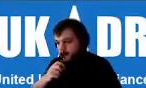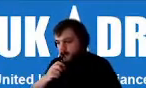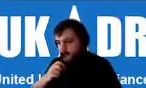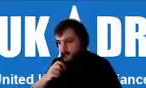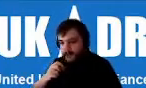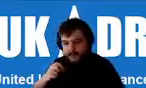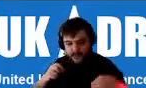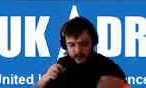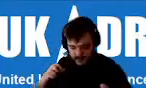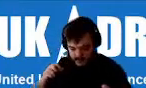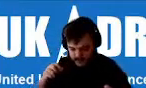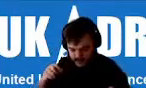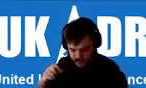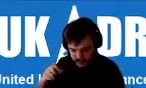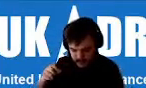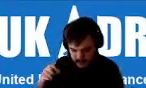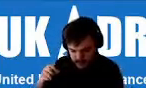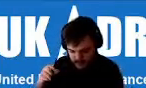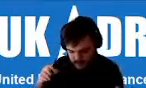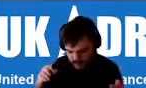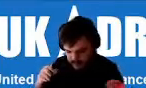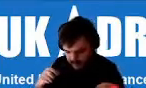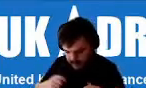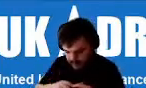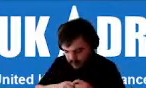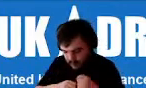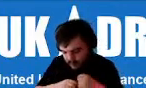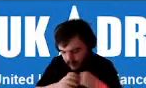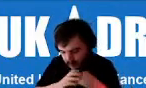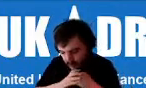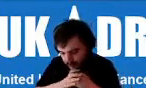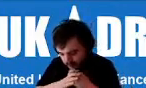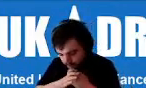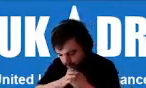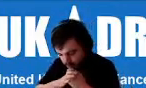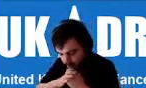course. It is a good thing. Yeah, I agree.